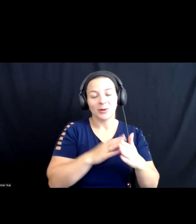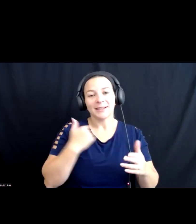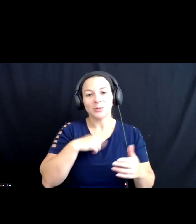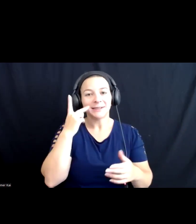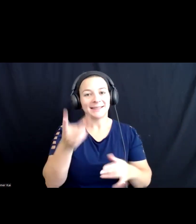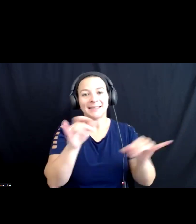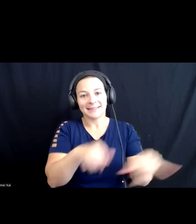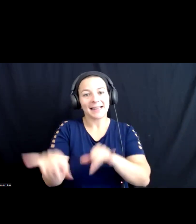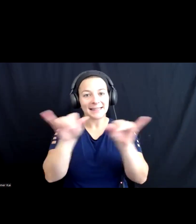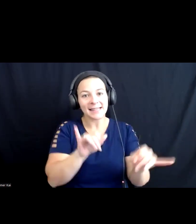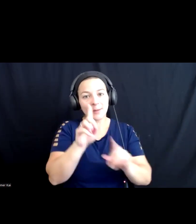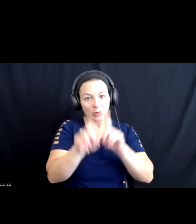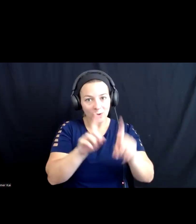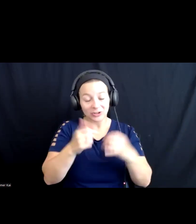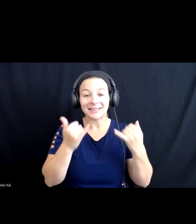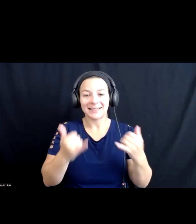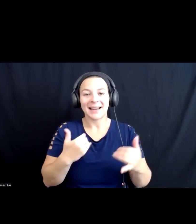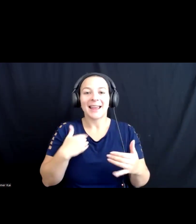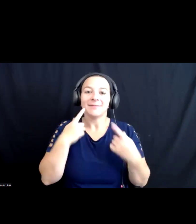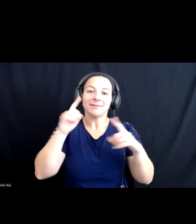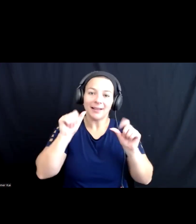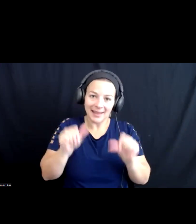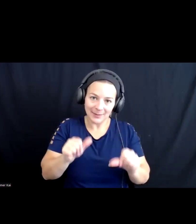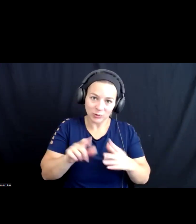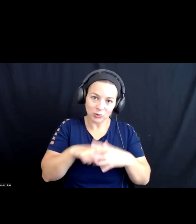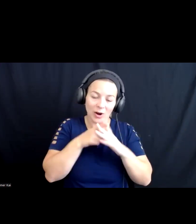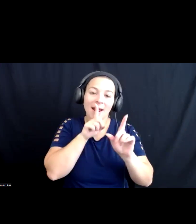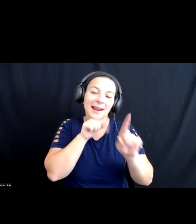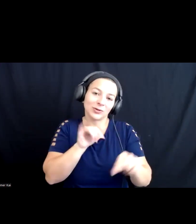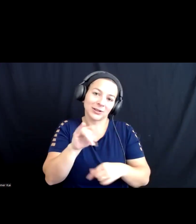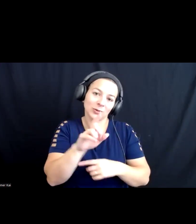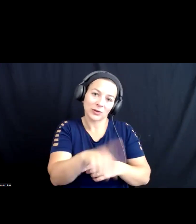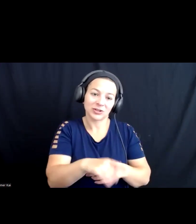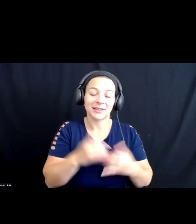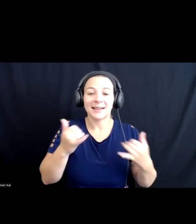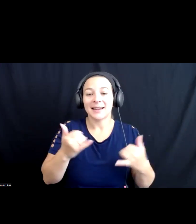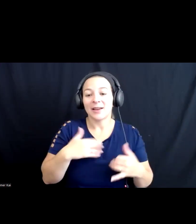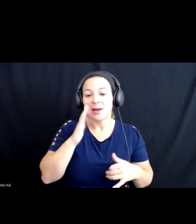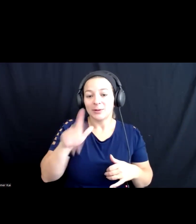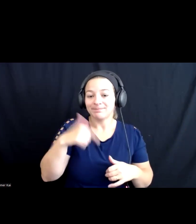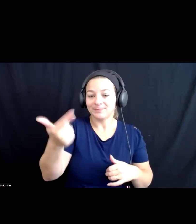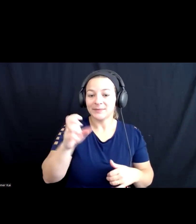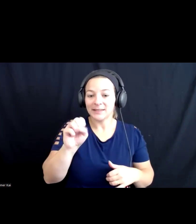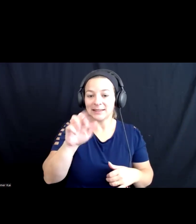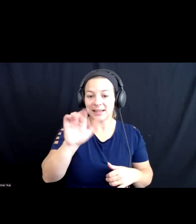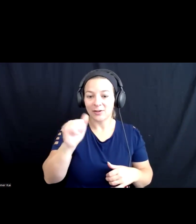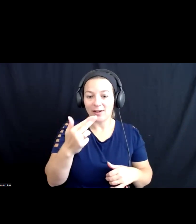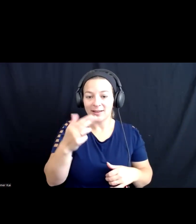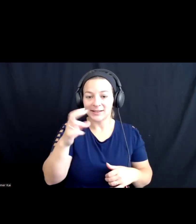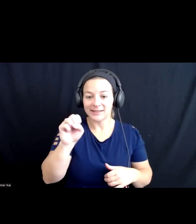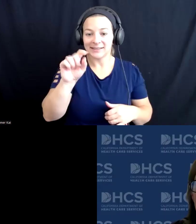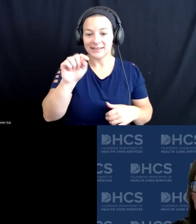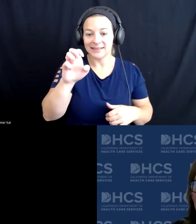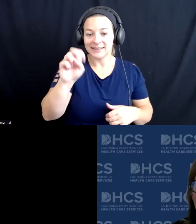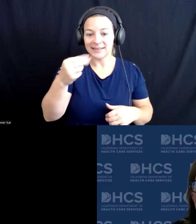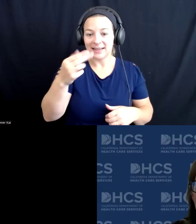asked, and today we're starting to answer them. So thank you all very much. I turn it over now to Sarah Steenhausen, and I'm excited to be part of